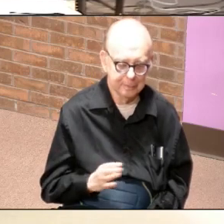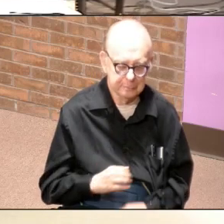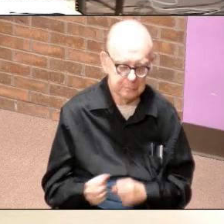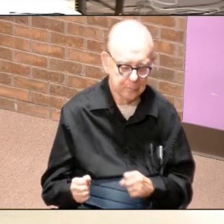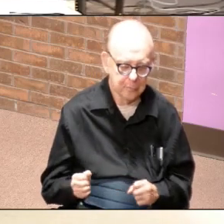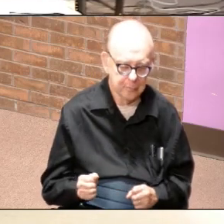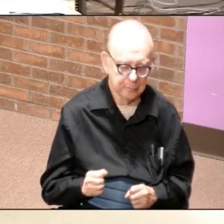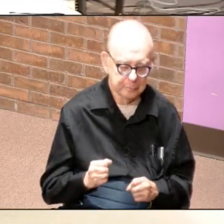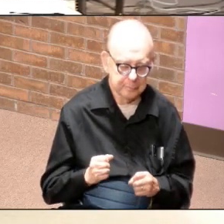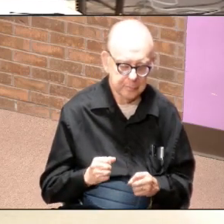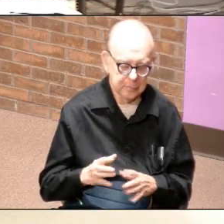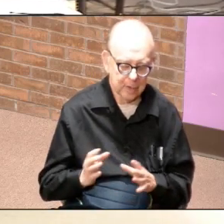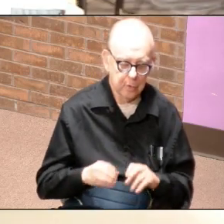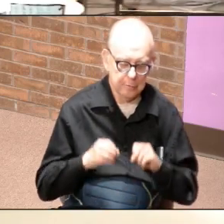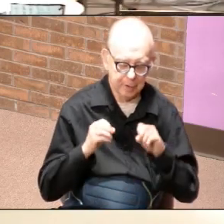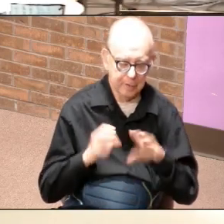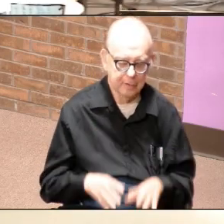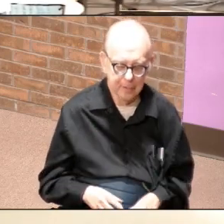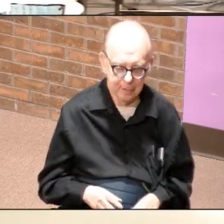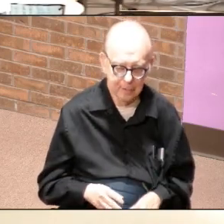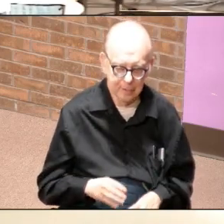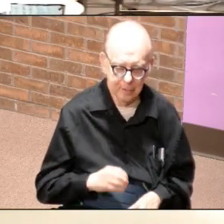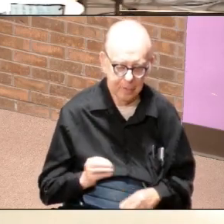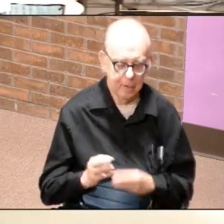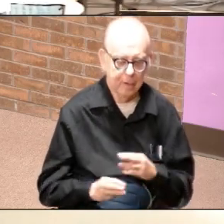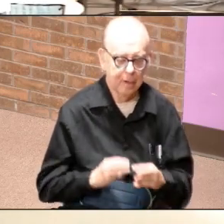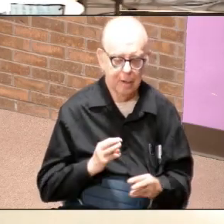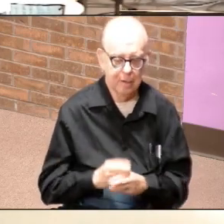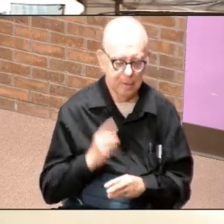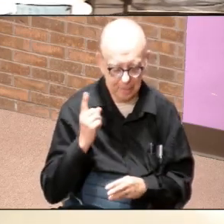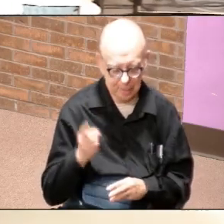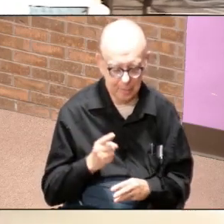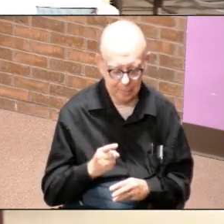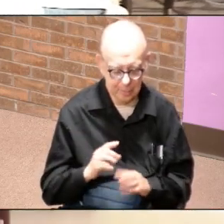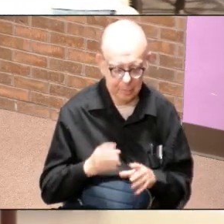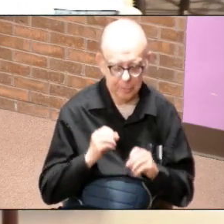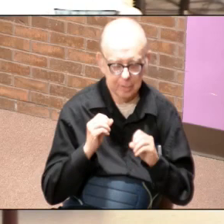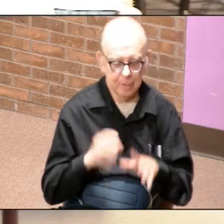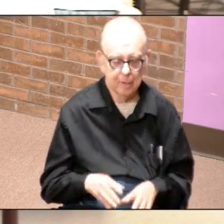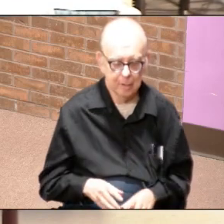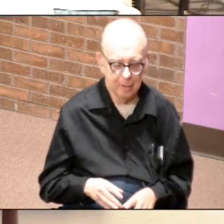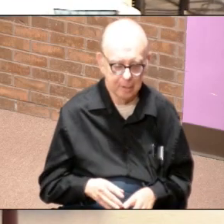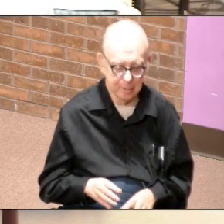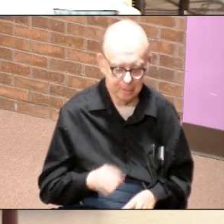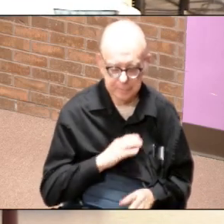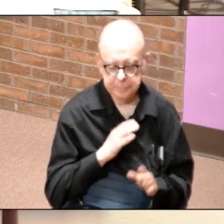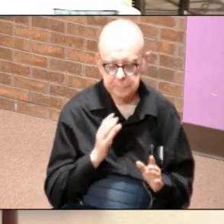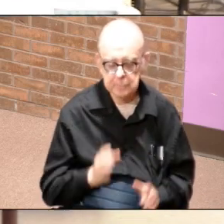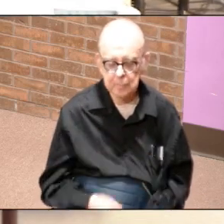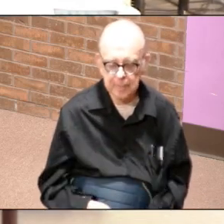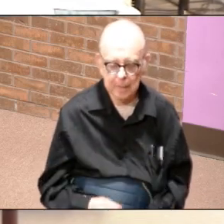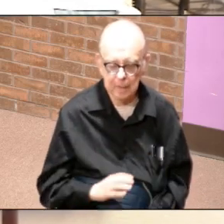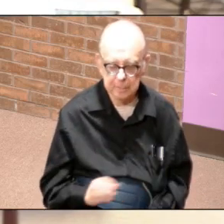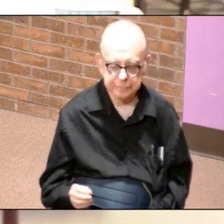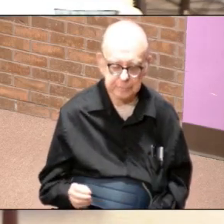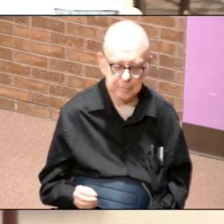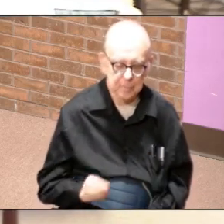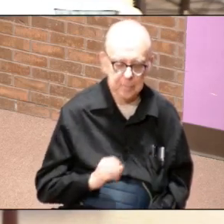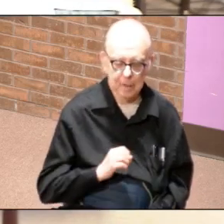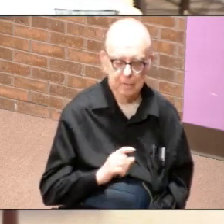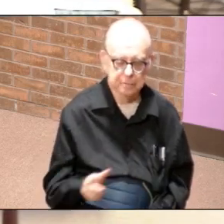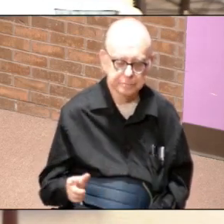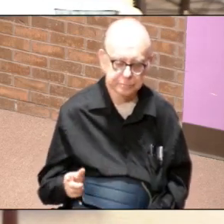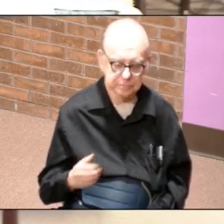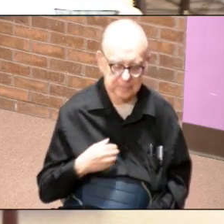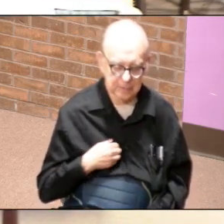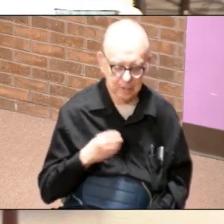when God takes a bunch of losers that the whole world thinks is a bunch of losers as Christians, and you all